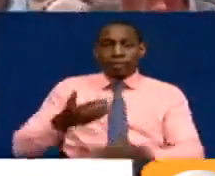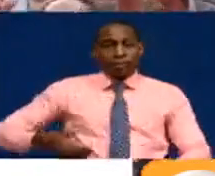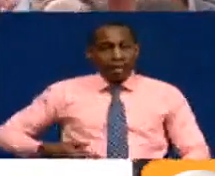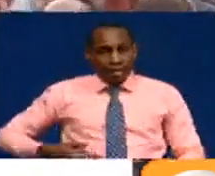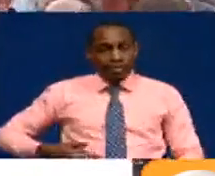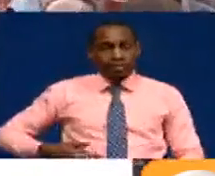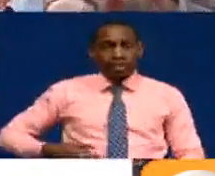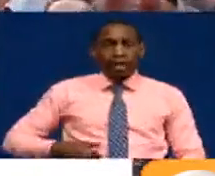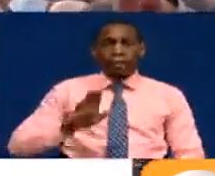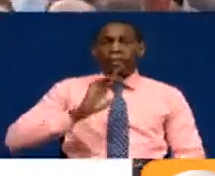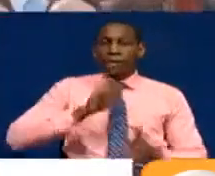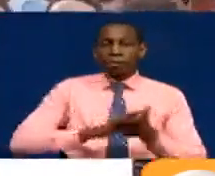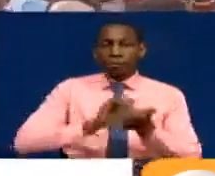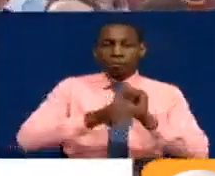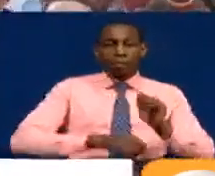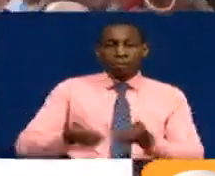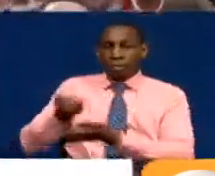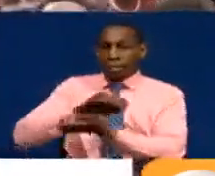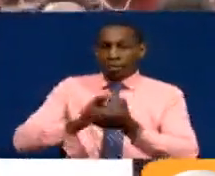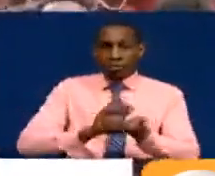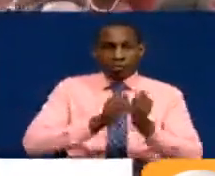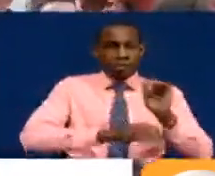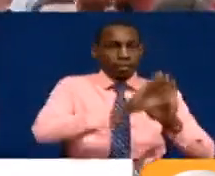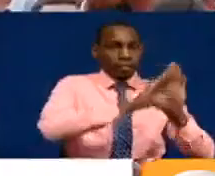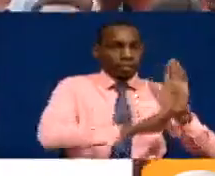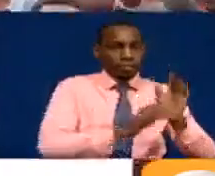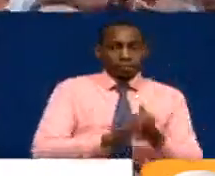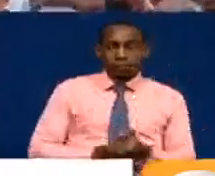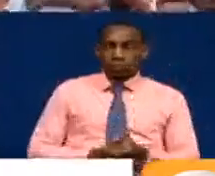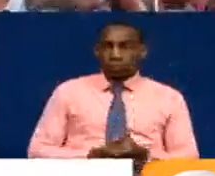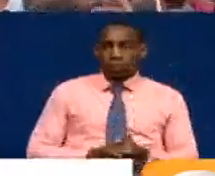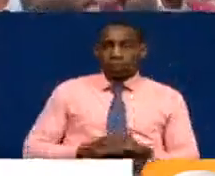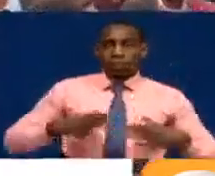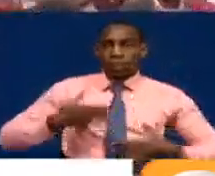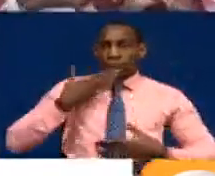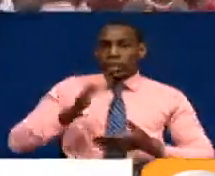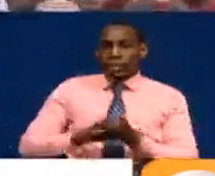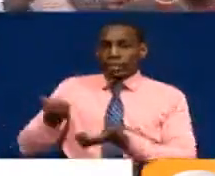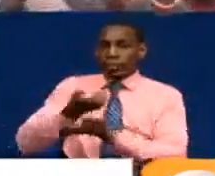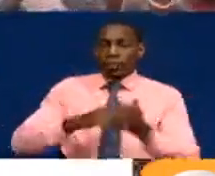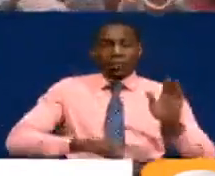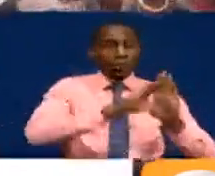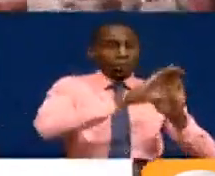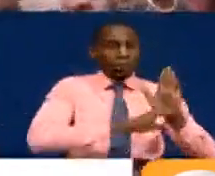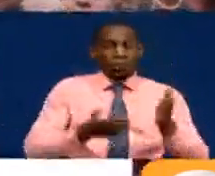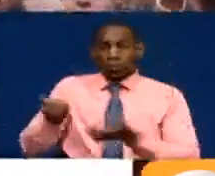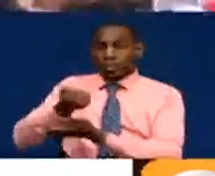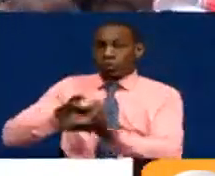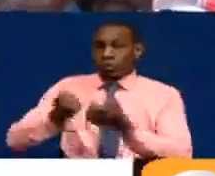njaa. Munasema tubadilishe uchumi ama tubadilishe katiba? Katiba ama